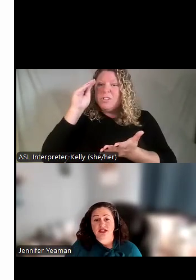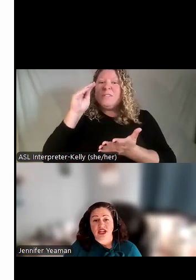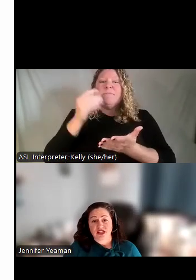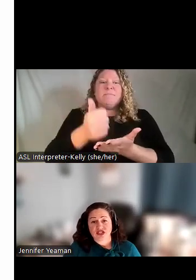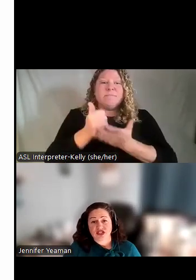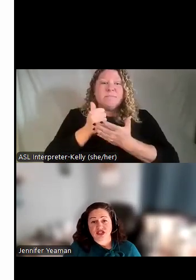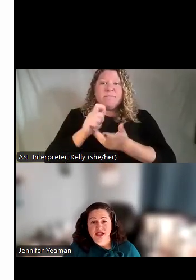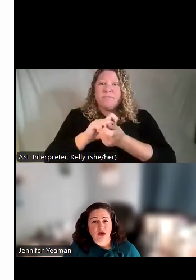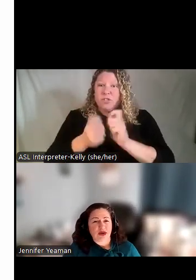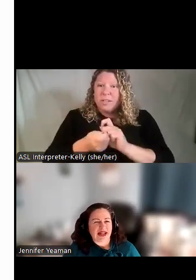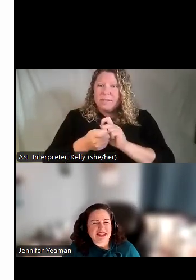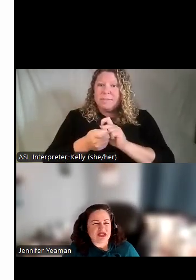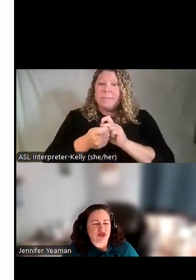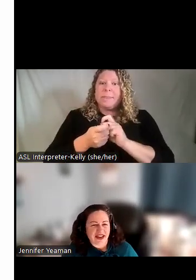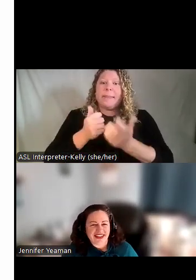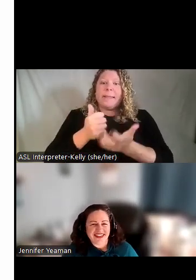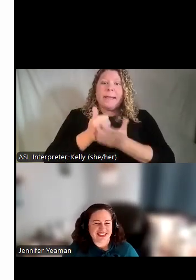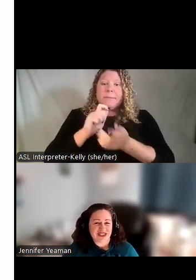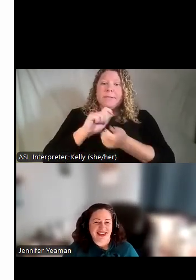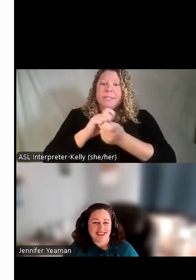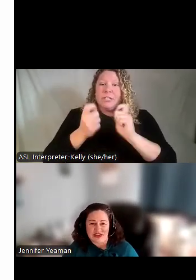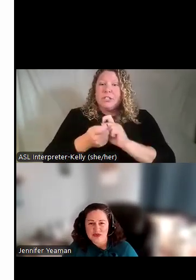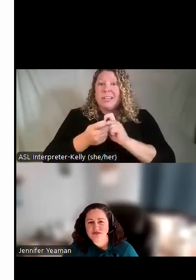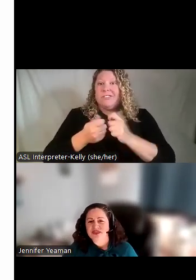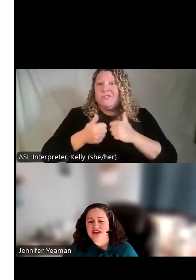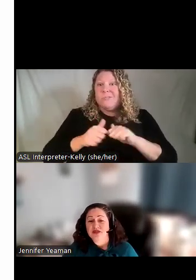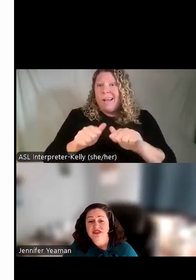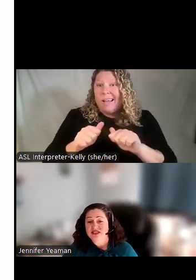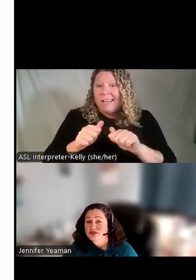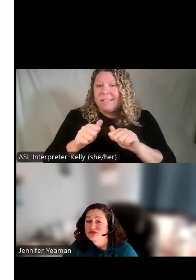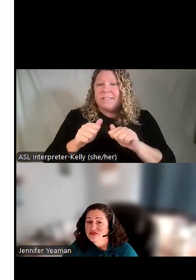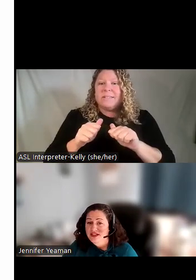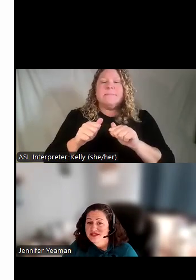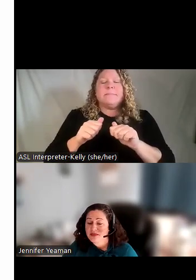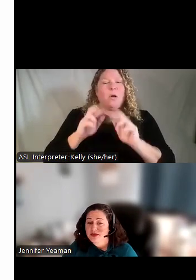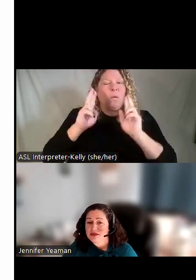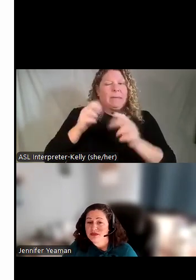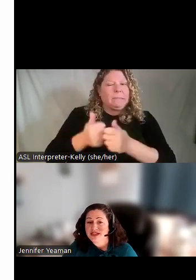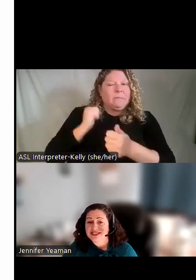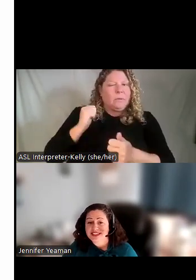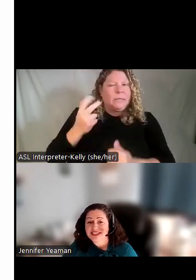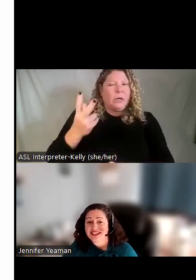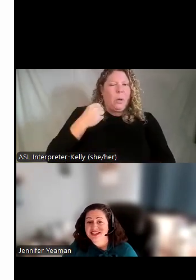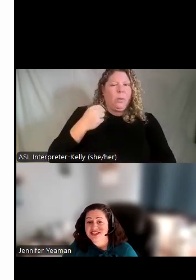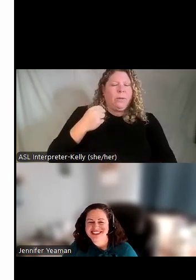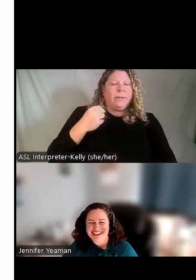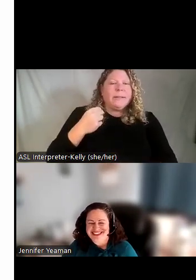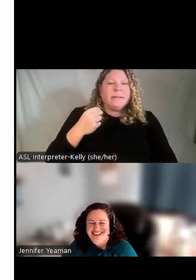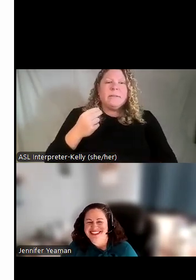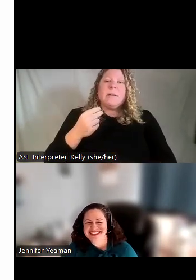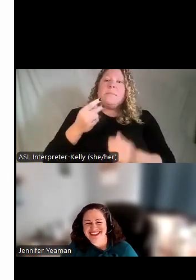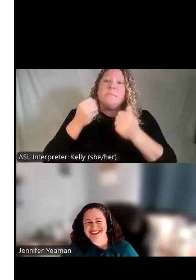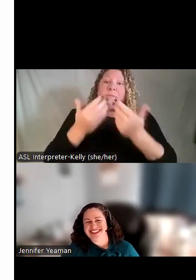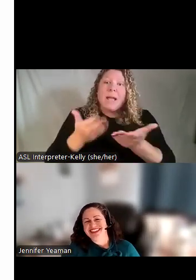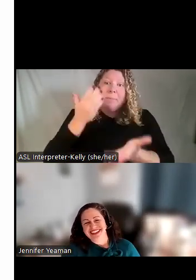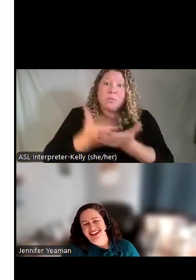help get a change implemented or at least tried, gets you past the no, provides a proof of concept that people can see, touch,